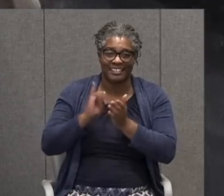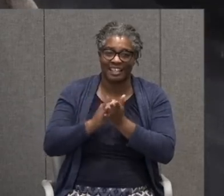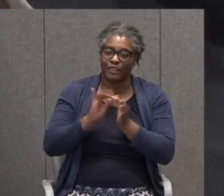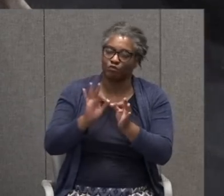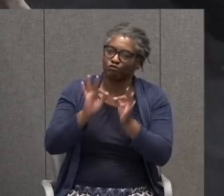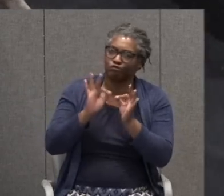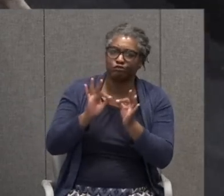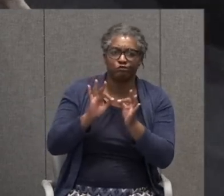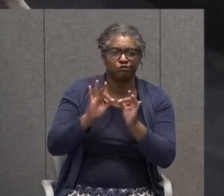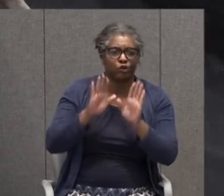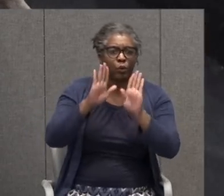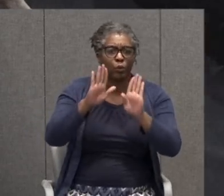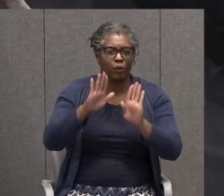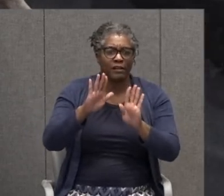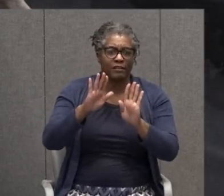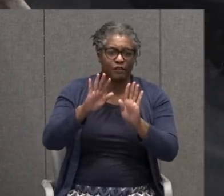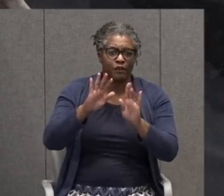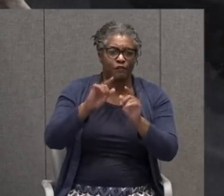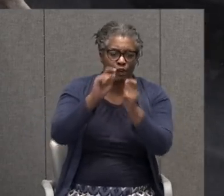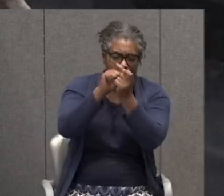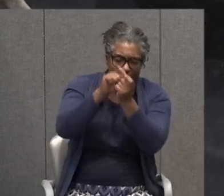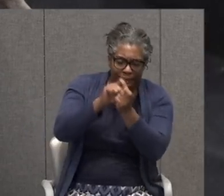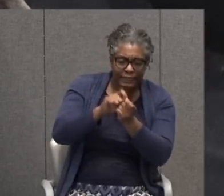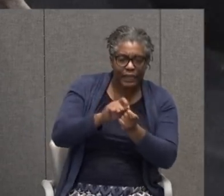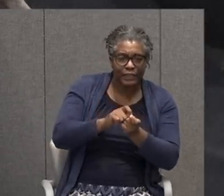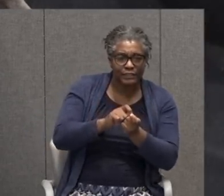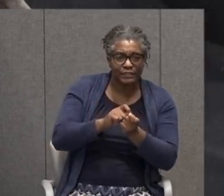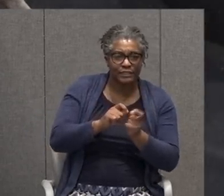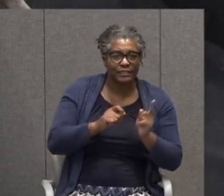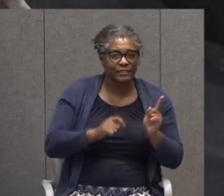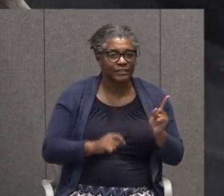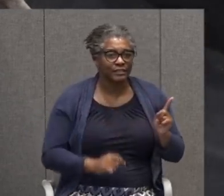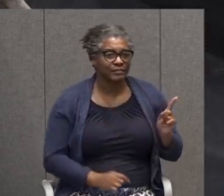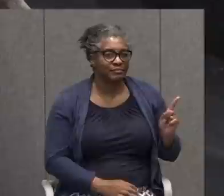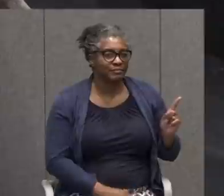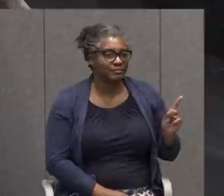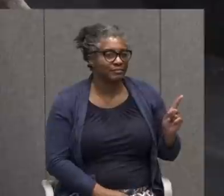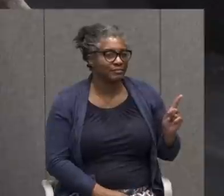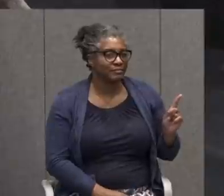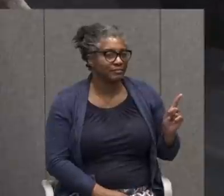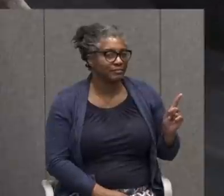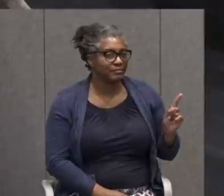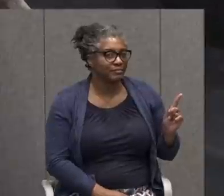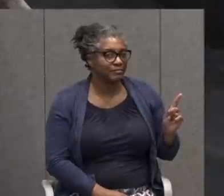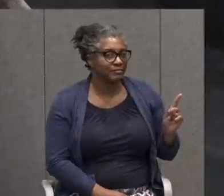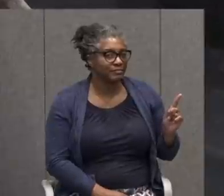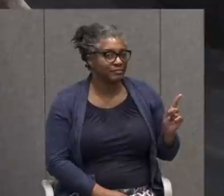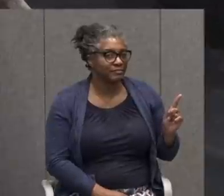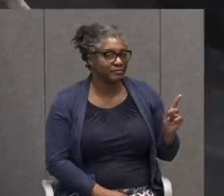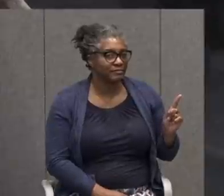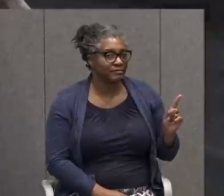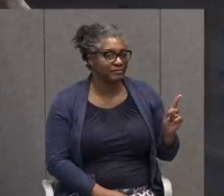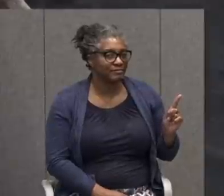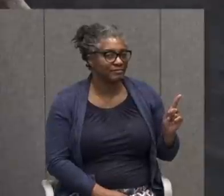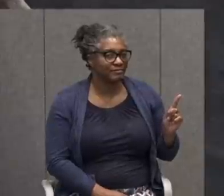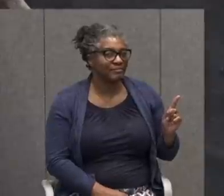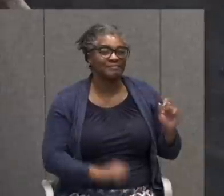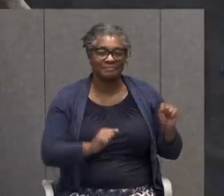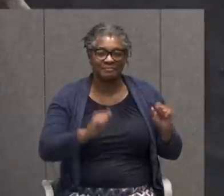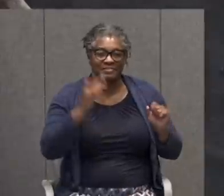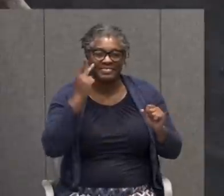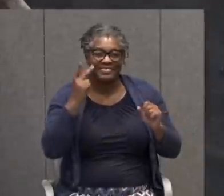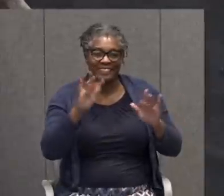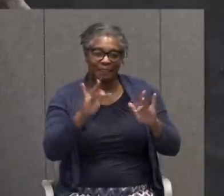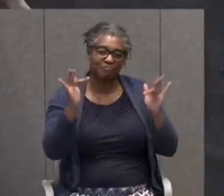Yeah, you can kind of see how shiny they are. Mm-hmm. If I move them in the light here in the studio, you can see them kind of glittery a little bit with